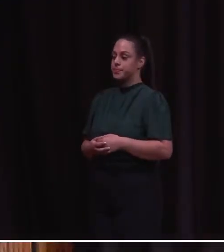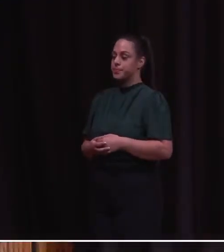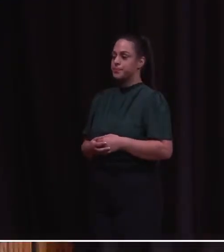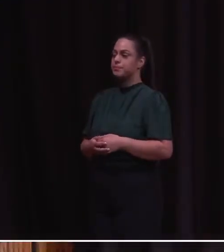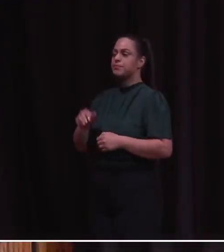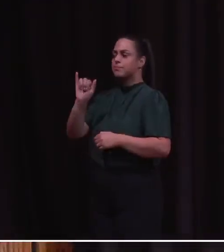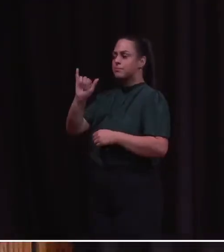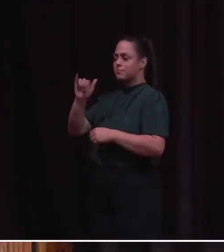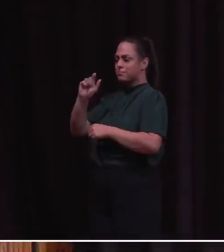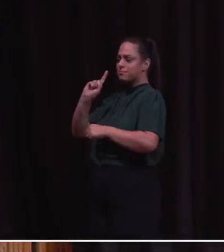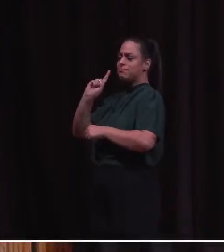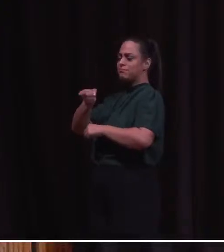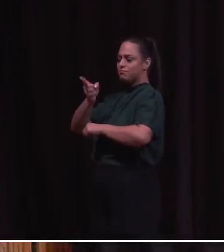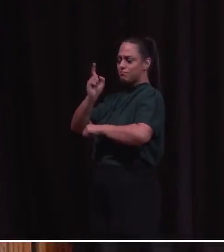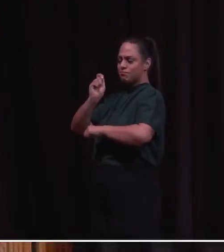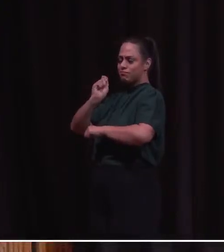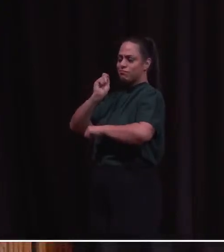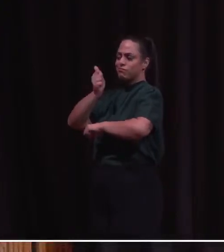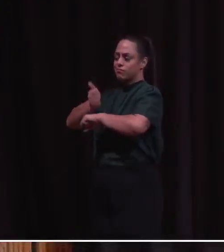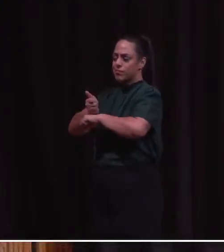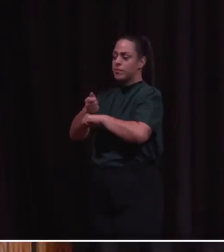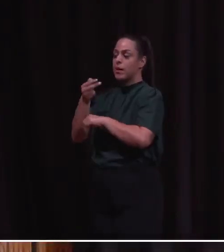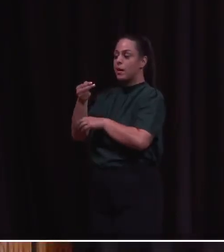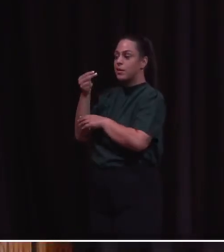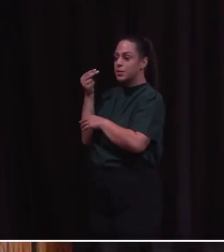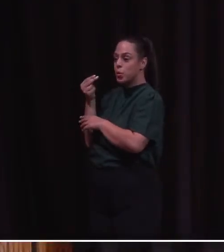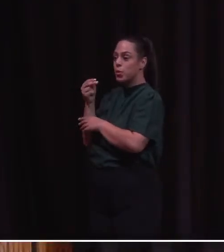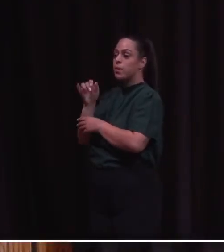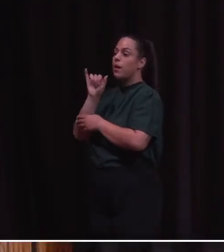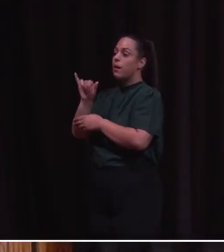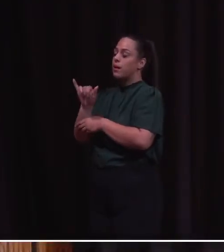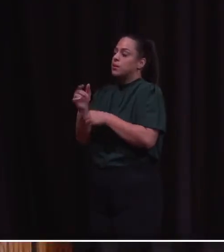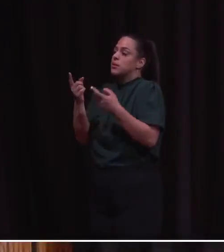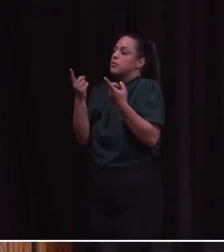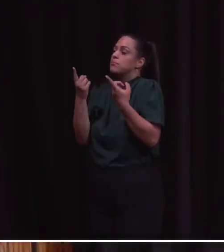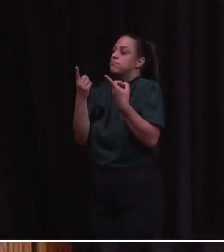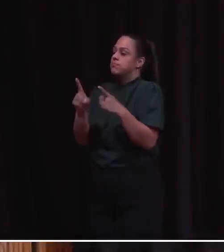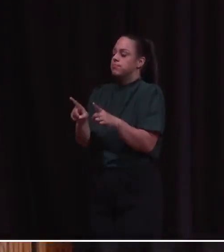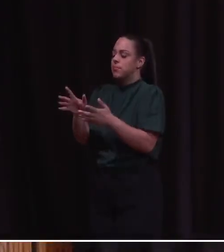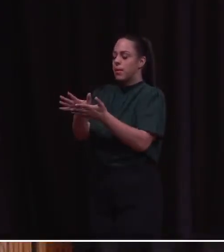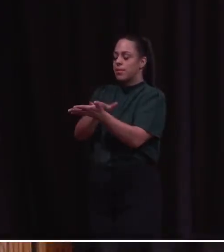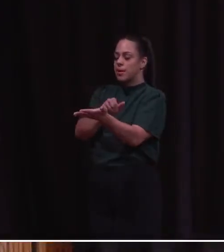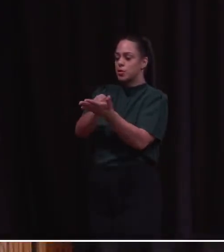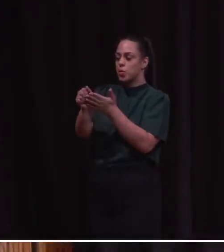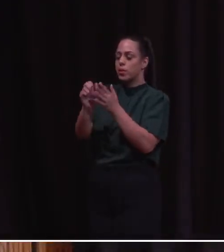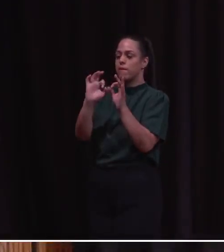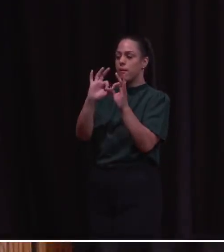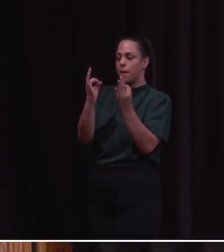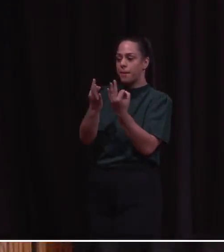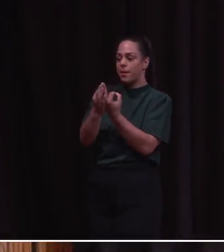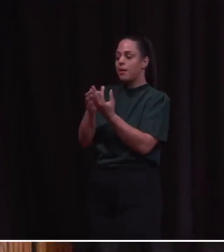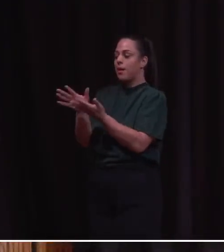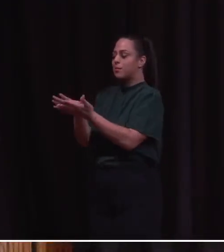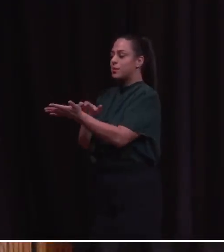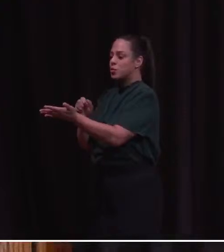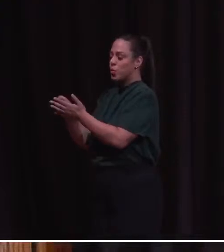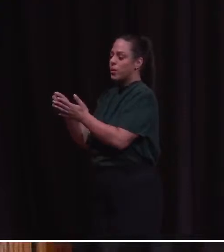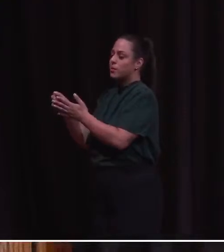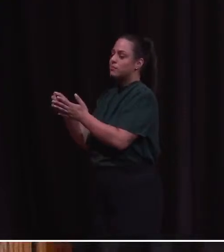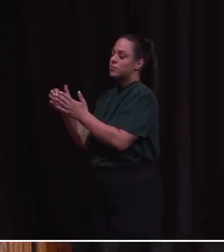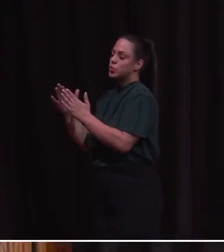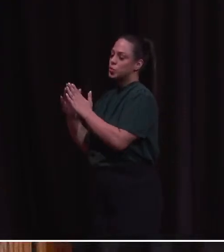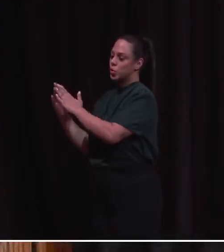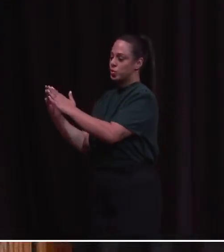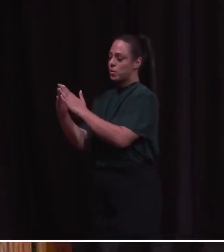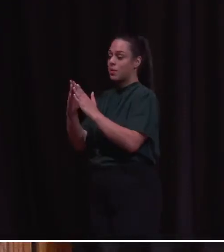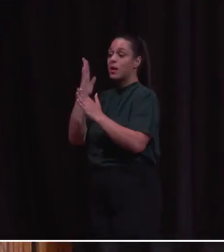had that effect of destroying families and societies. Thus, indigenous people have lived under the fear due to